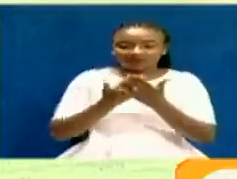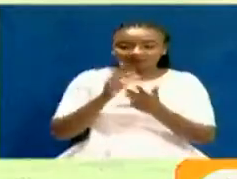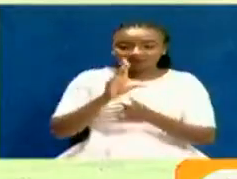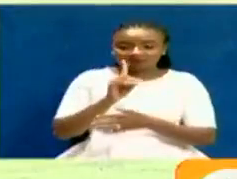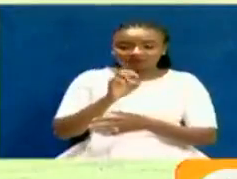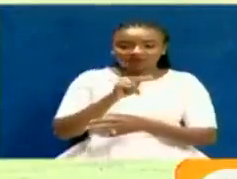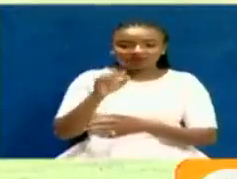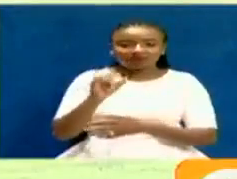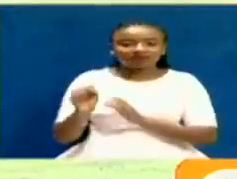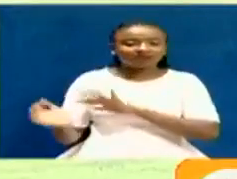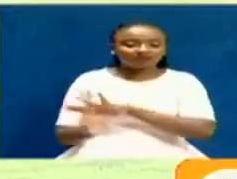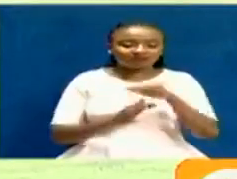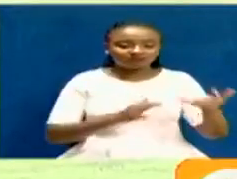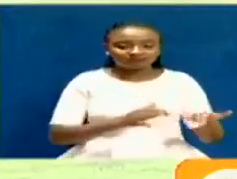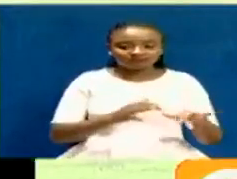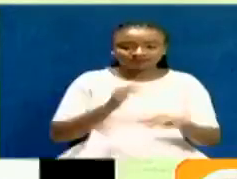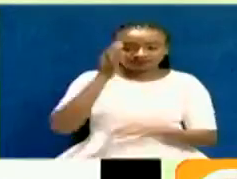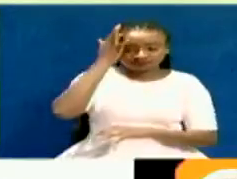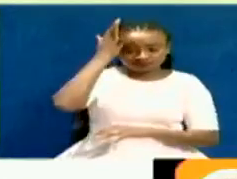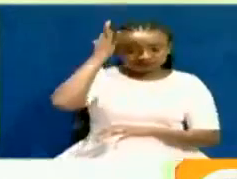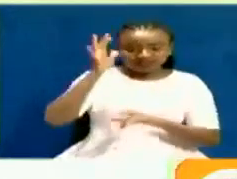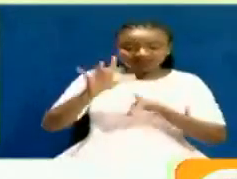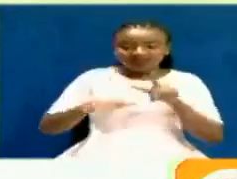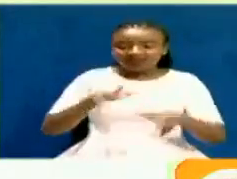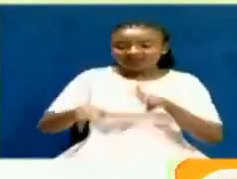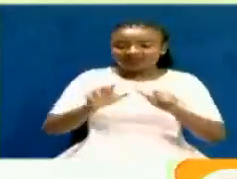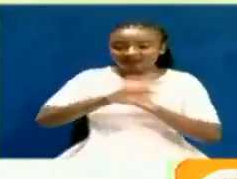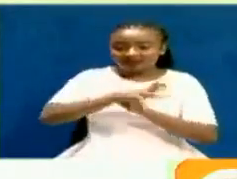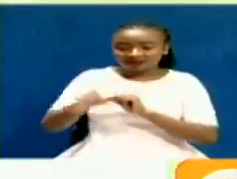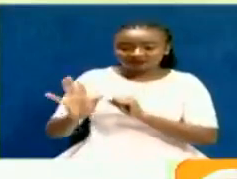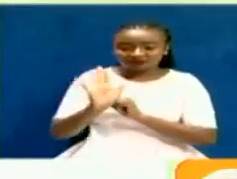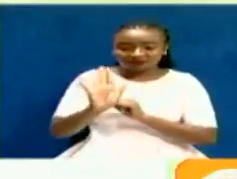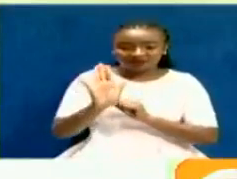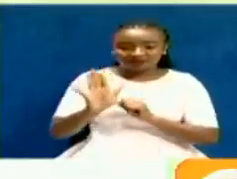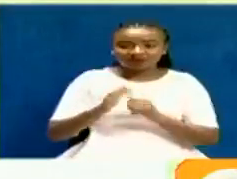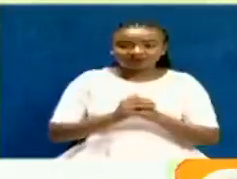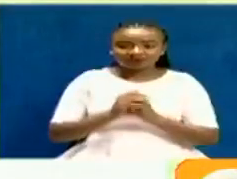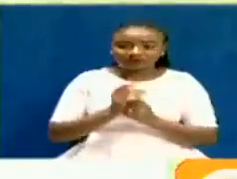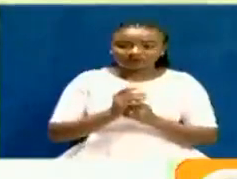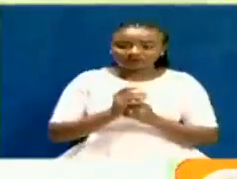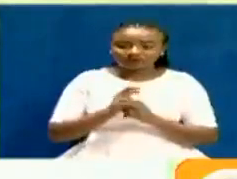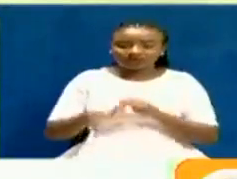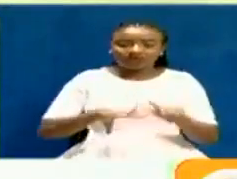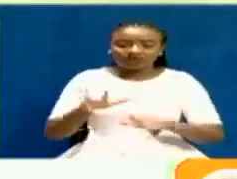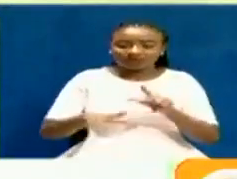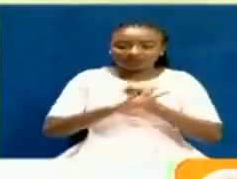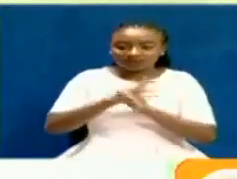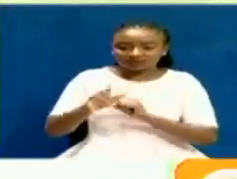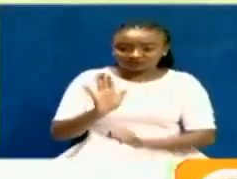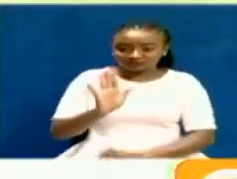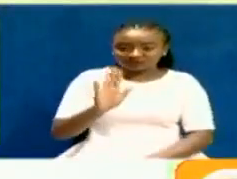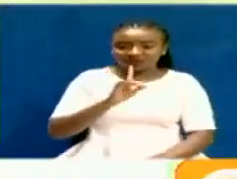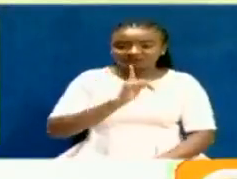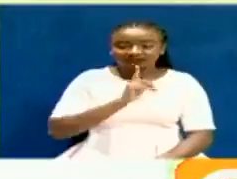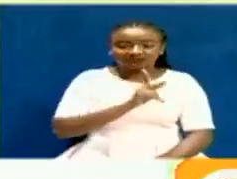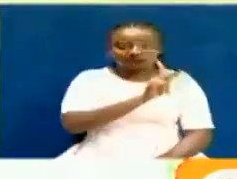The newly elected tea directors from the Kirinyaga County are condemned, or rather have condemned, the Kenya Tea